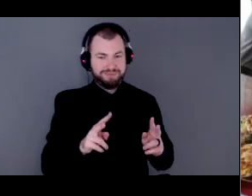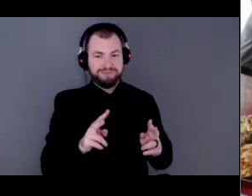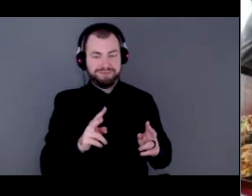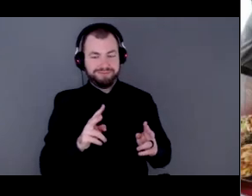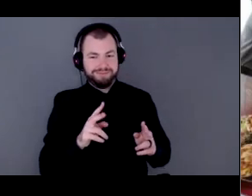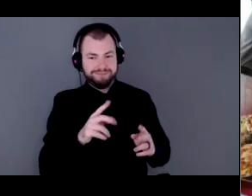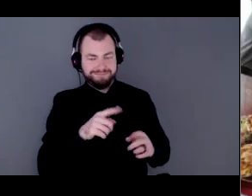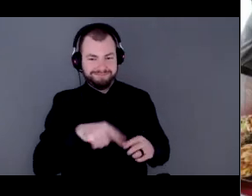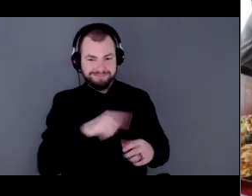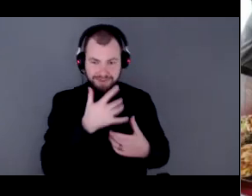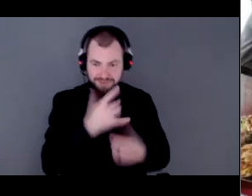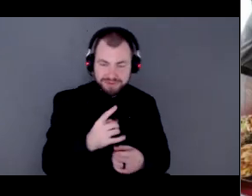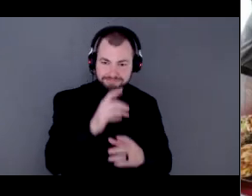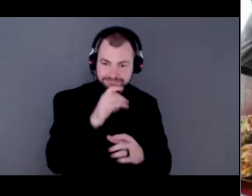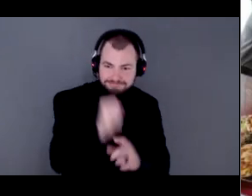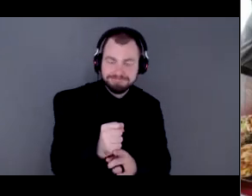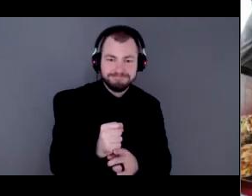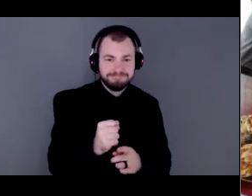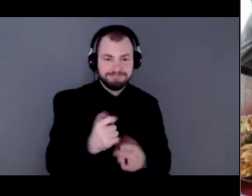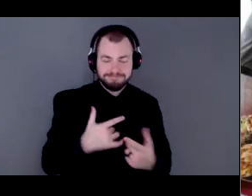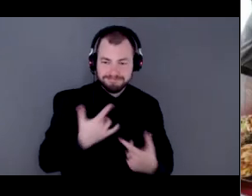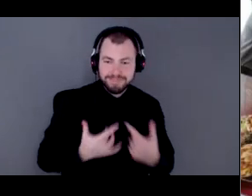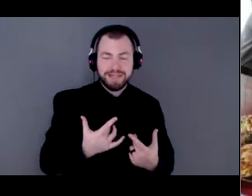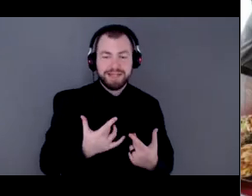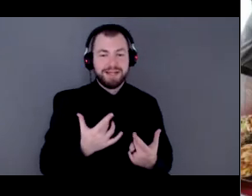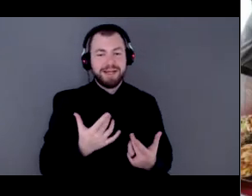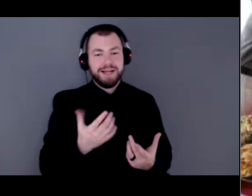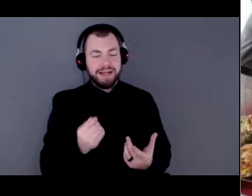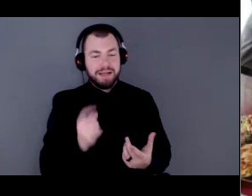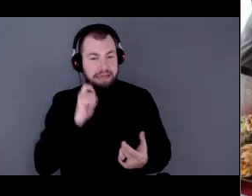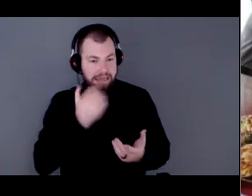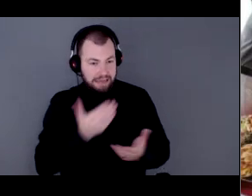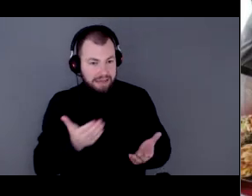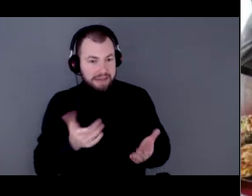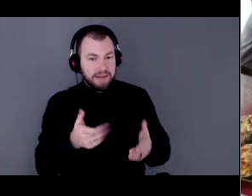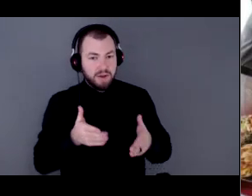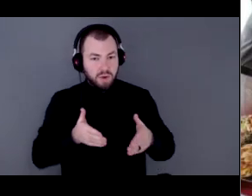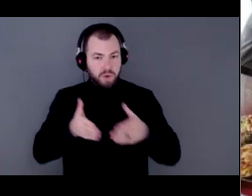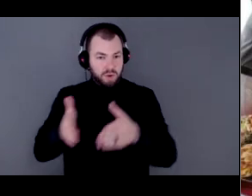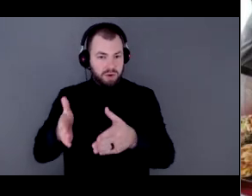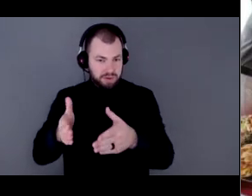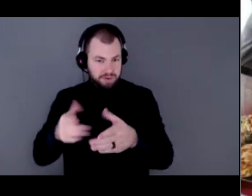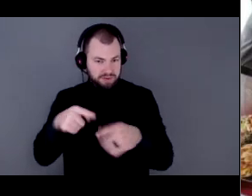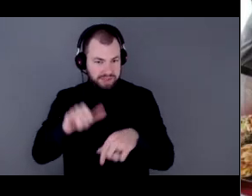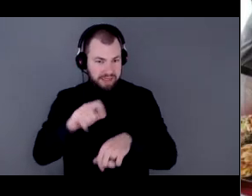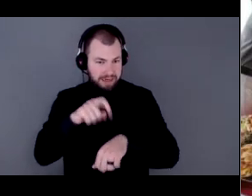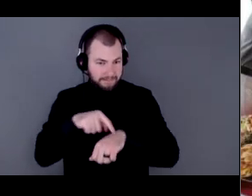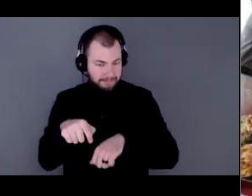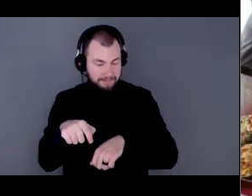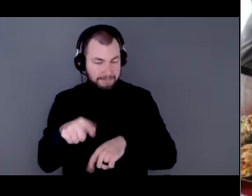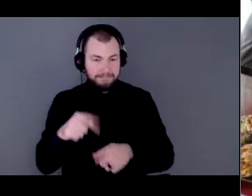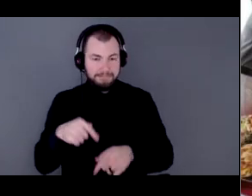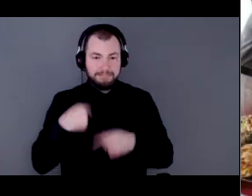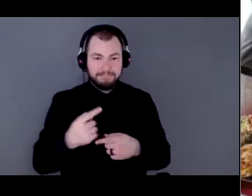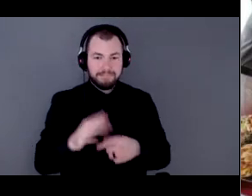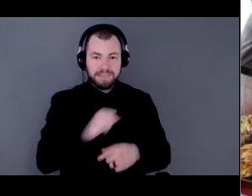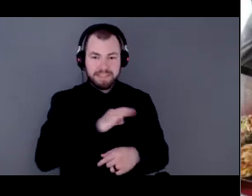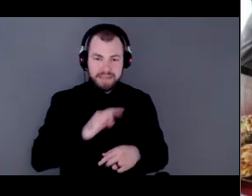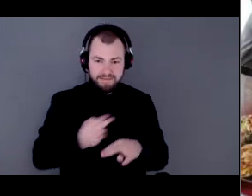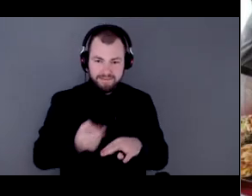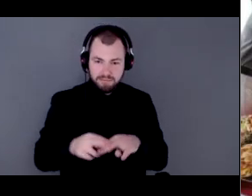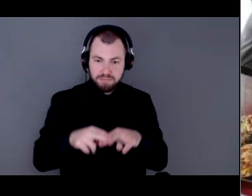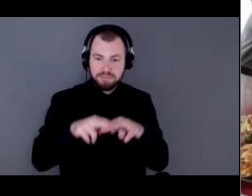of the neat things was the corridor during this time has been building up their staff. And this event was